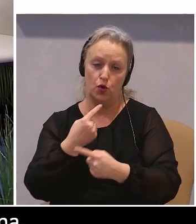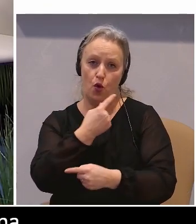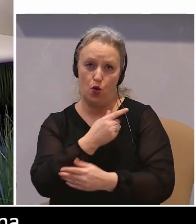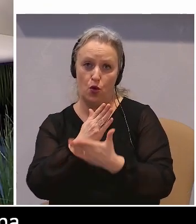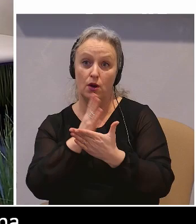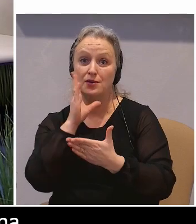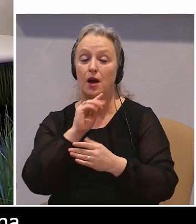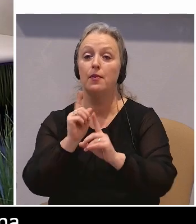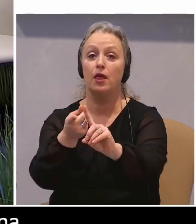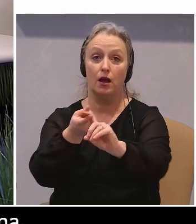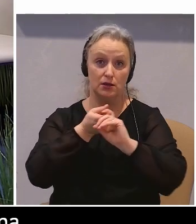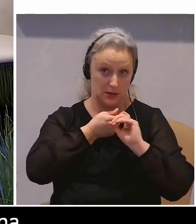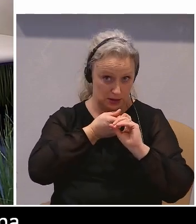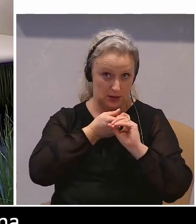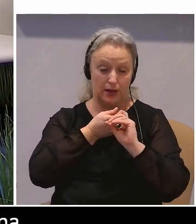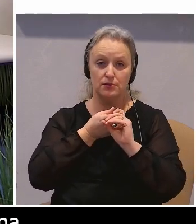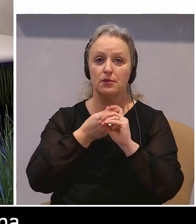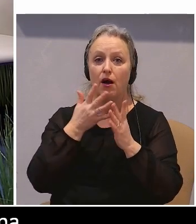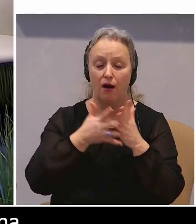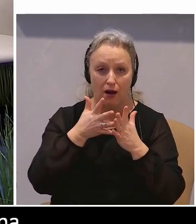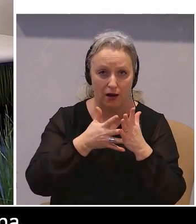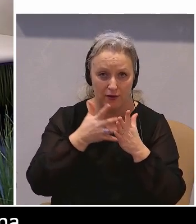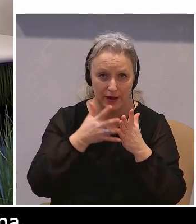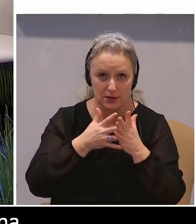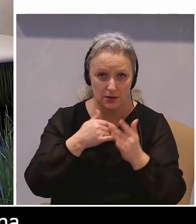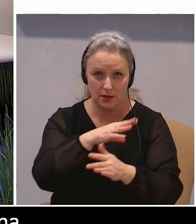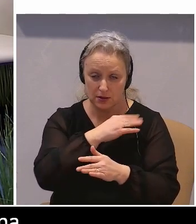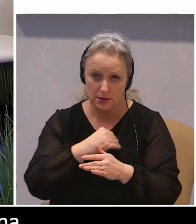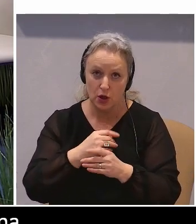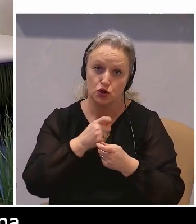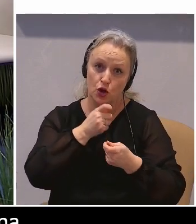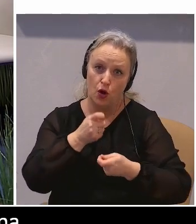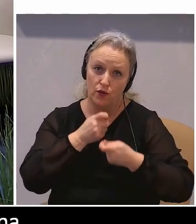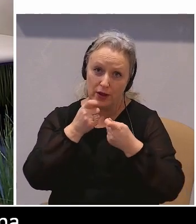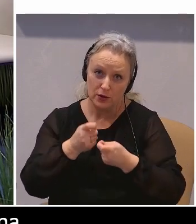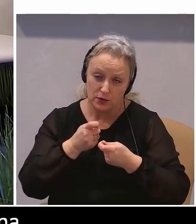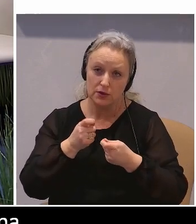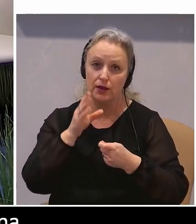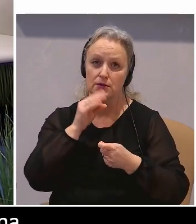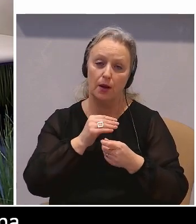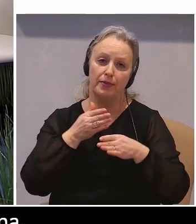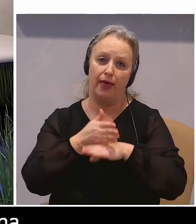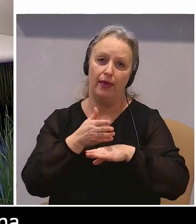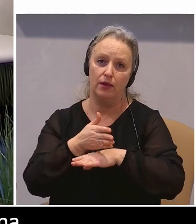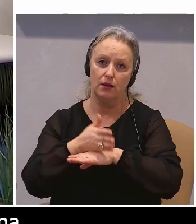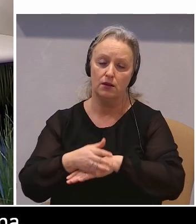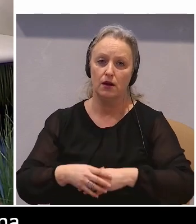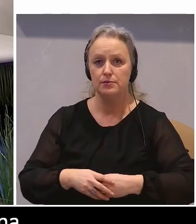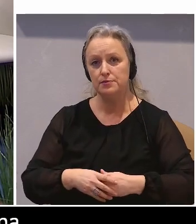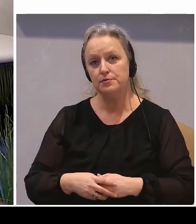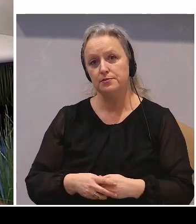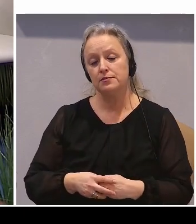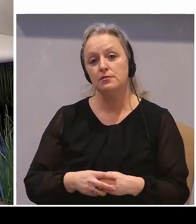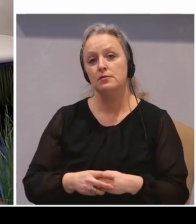recommendations. And so if there is any idea you have that should be changed, usually this is taken